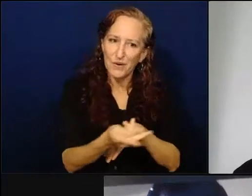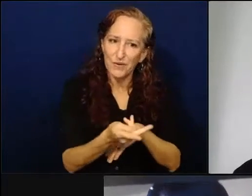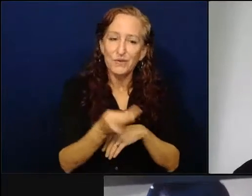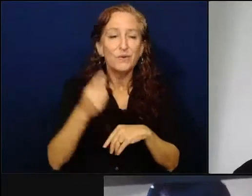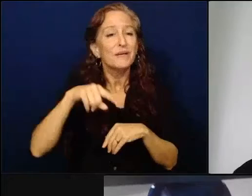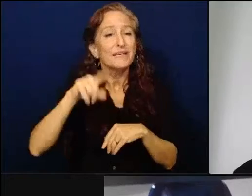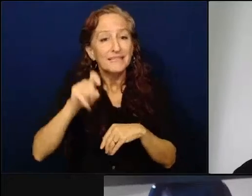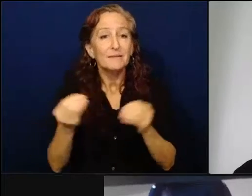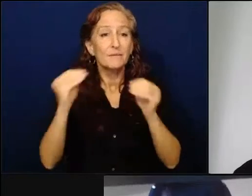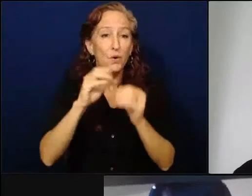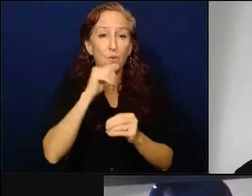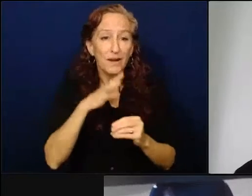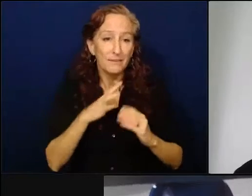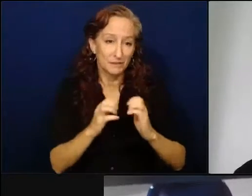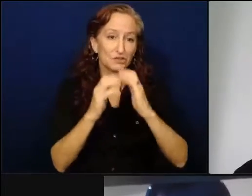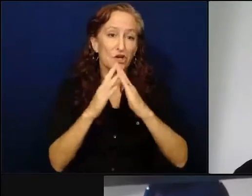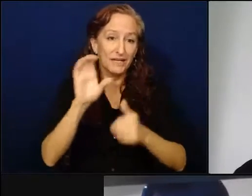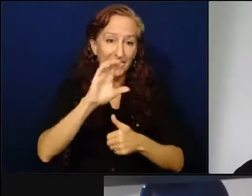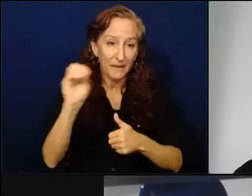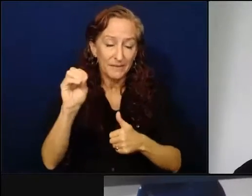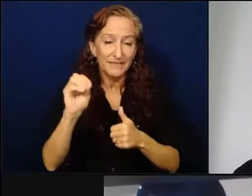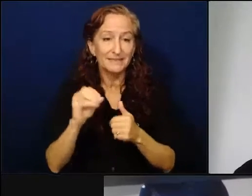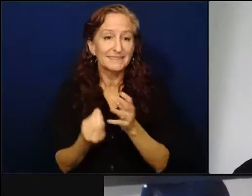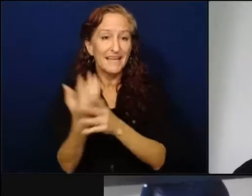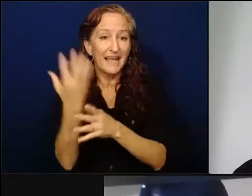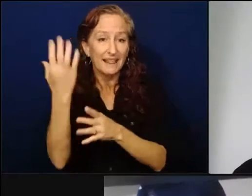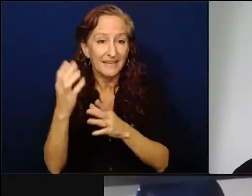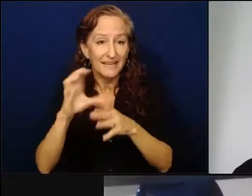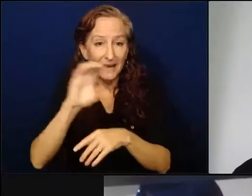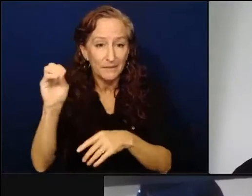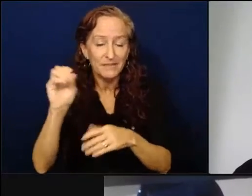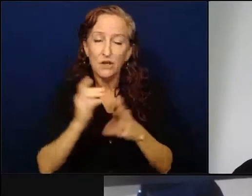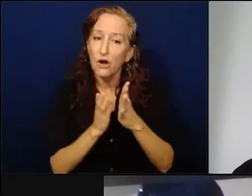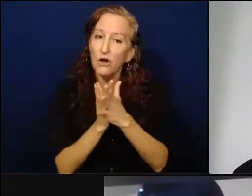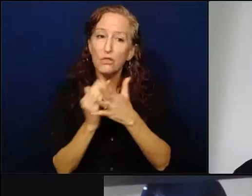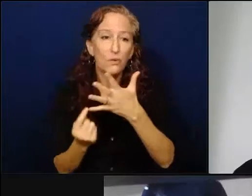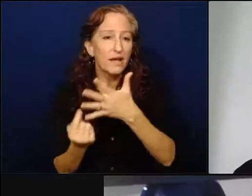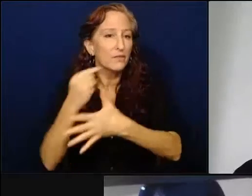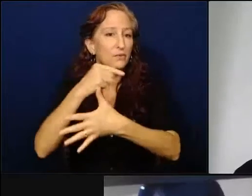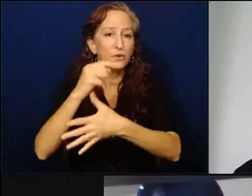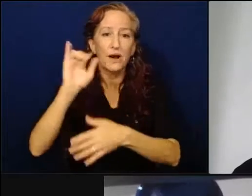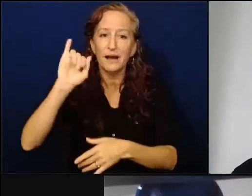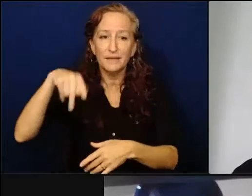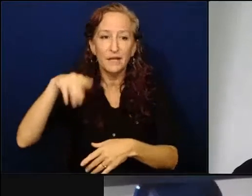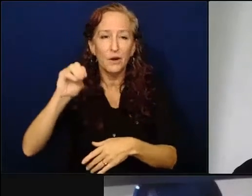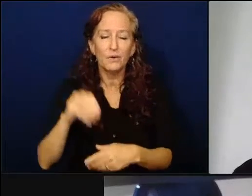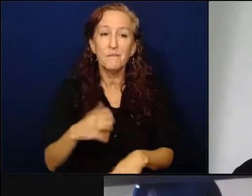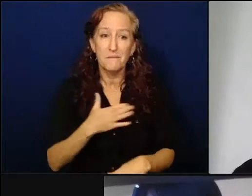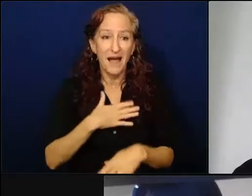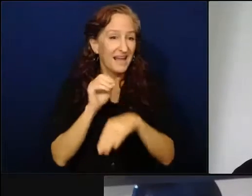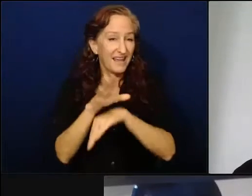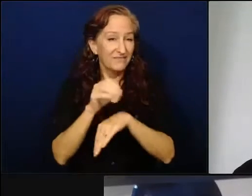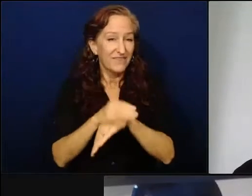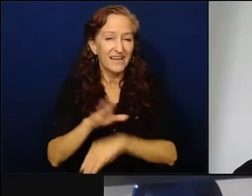starting companies. We need more women scaling companies all the way through to IPO. So my advice is be fearless. Just go